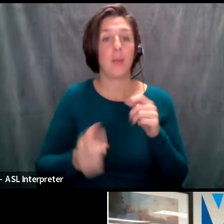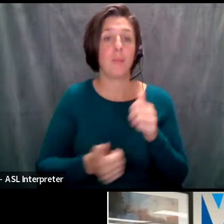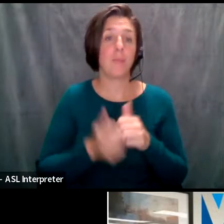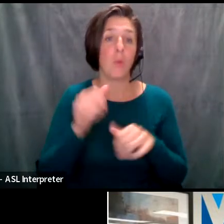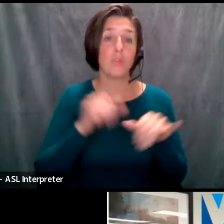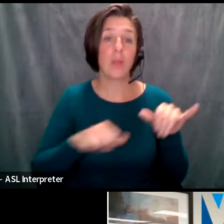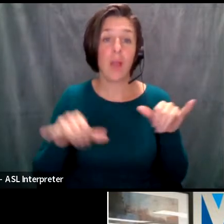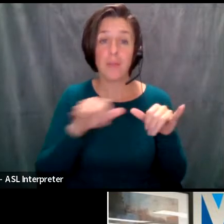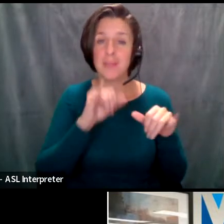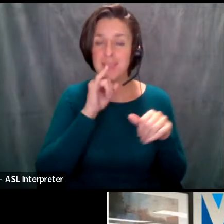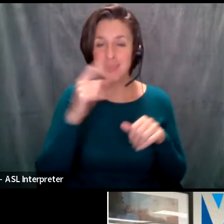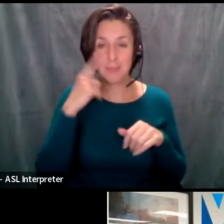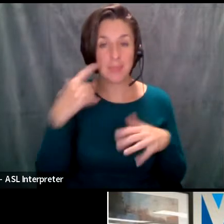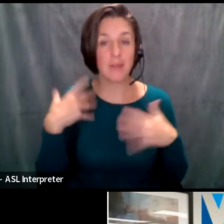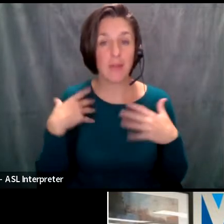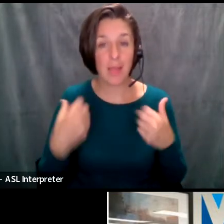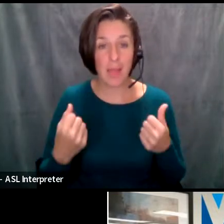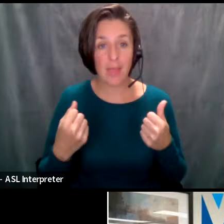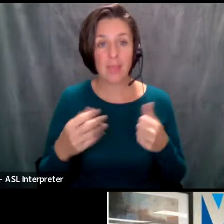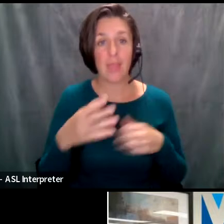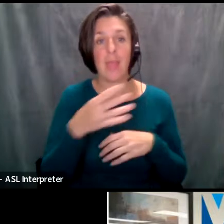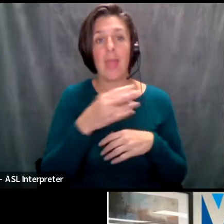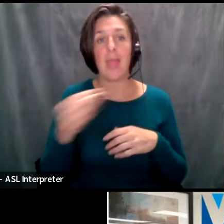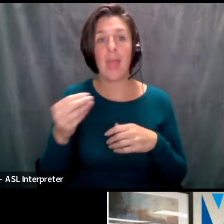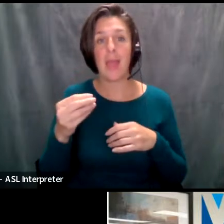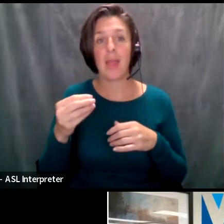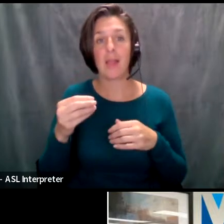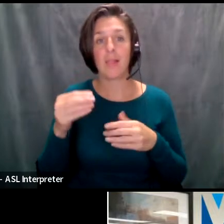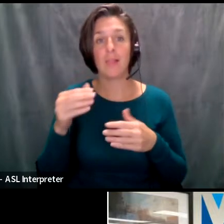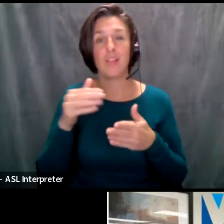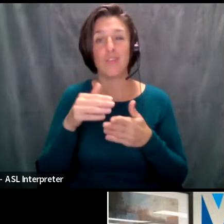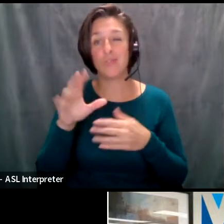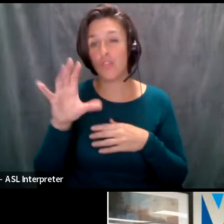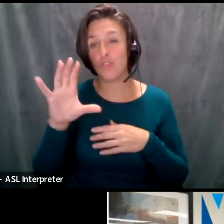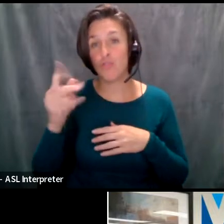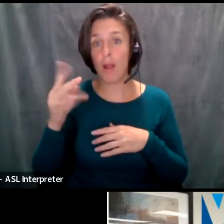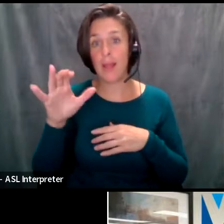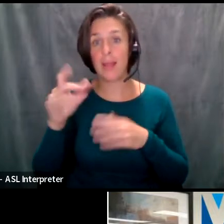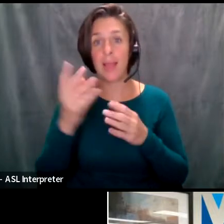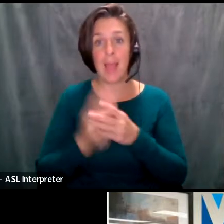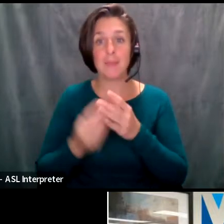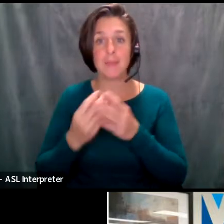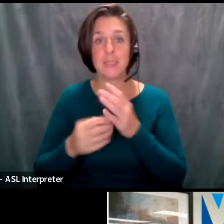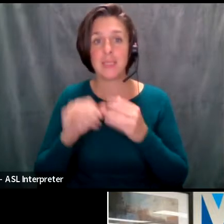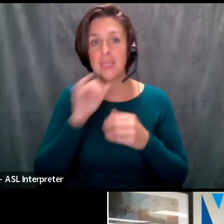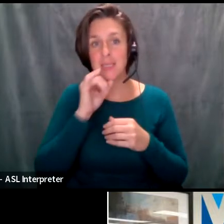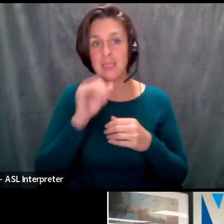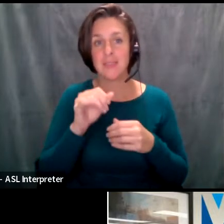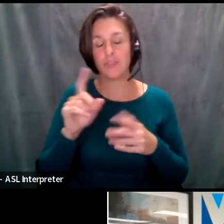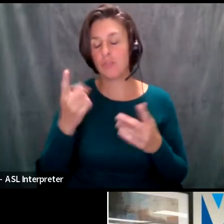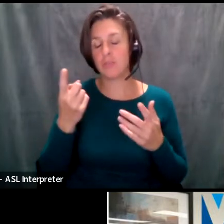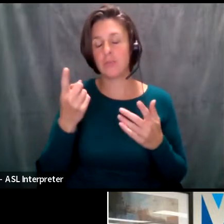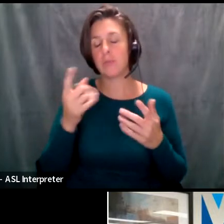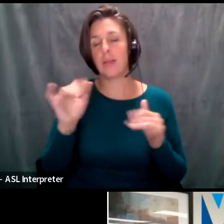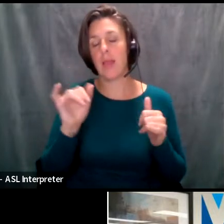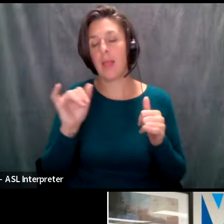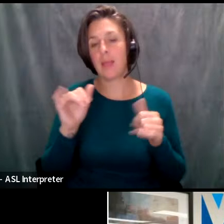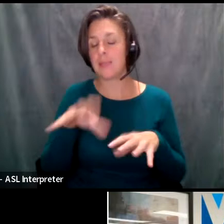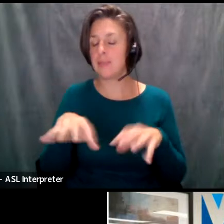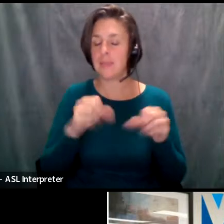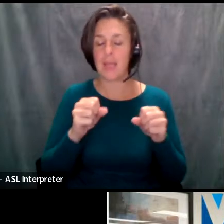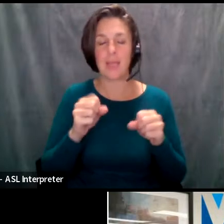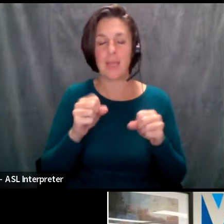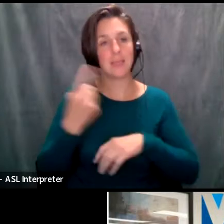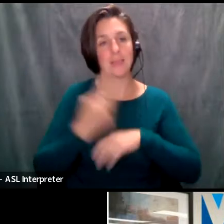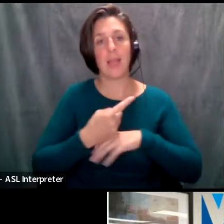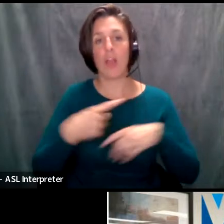mental health. And then in the chronic absenteeism, it's just a matter of taking a day off, like for a vacation,